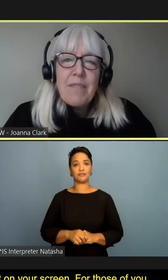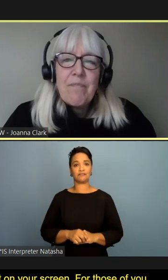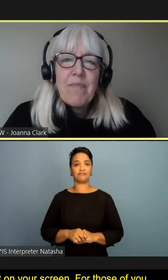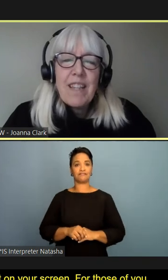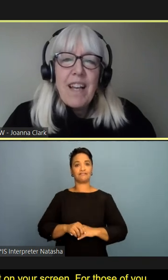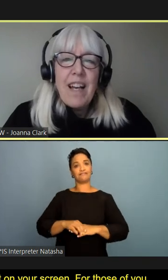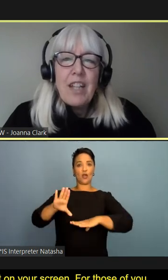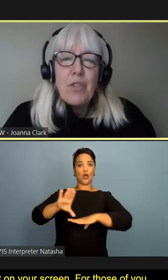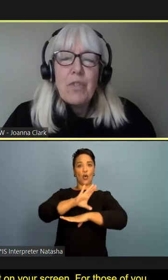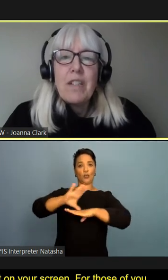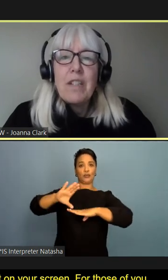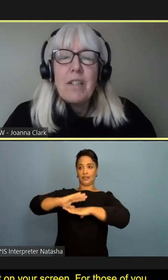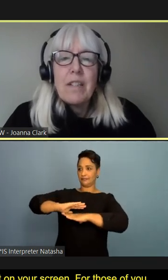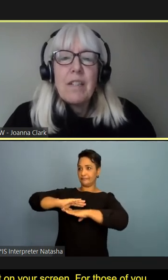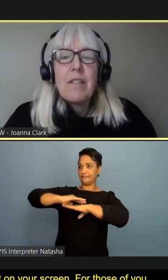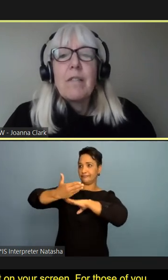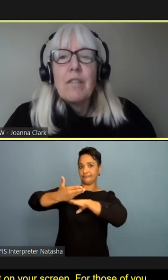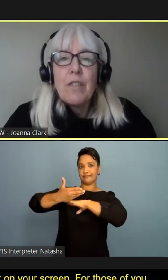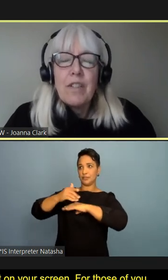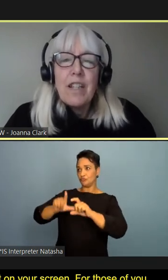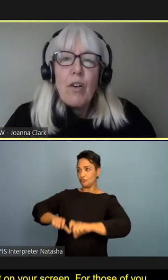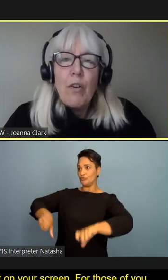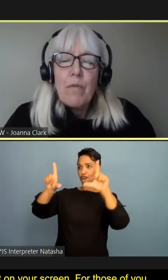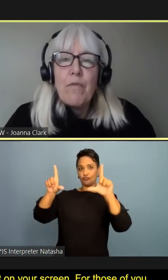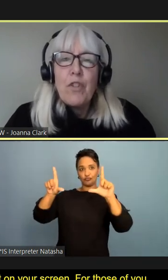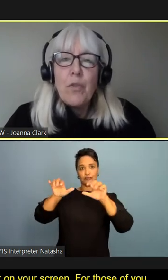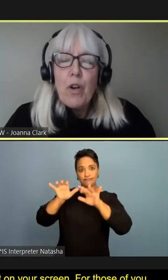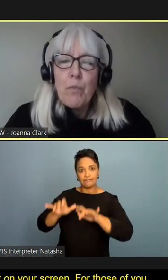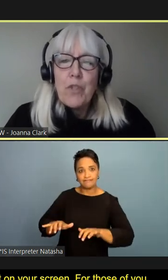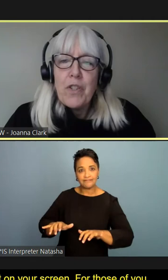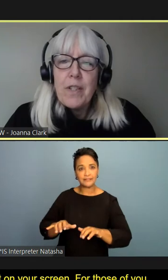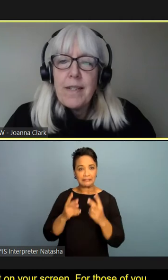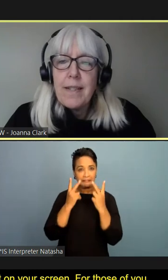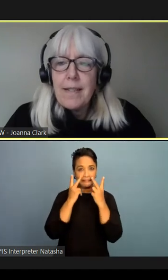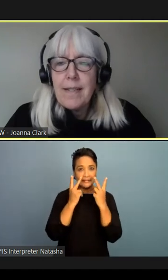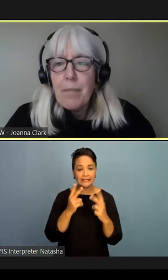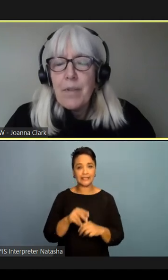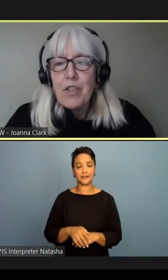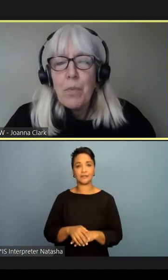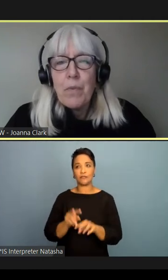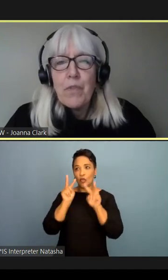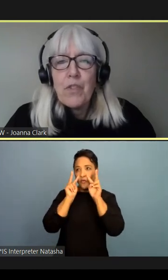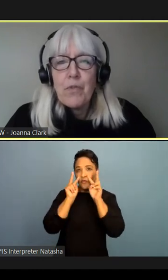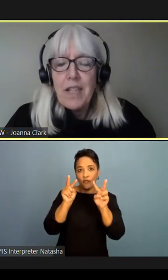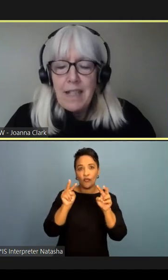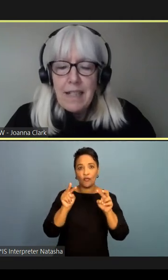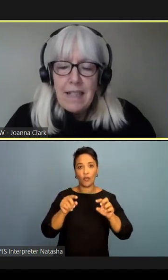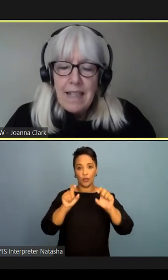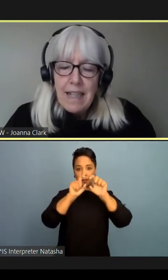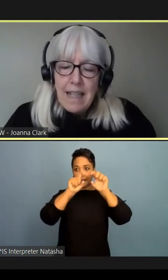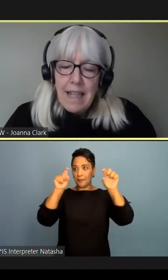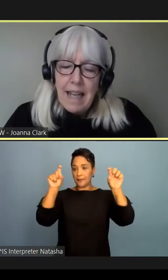computer, you can look at the view options tab at the top of the